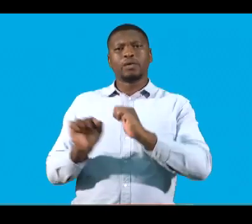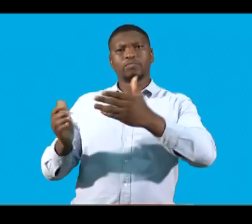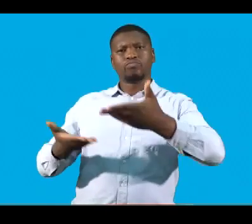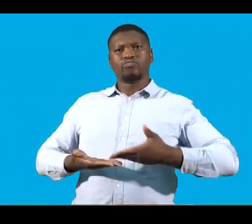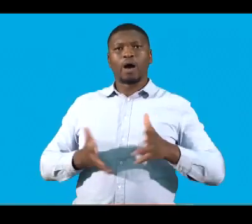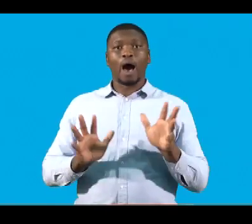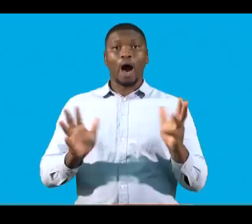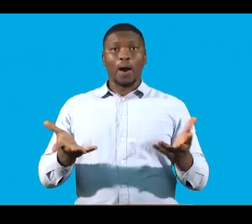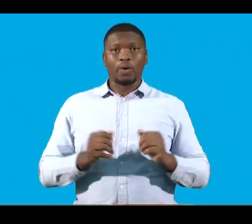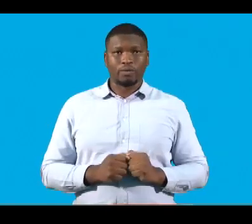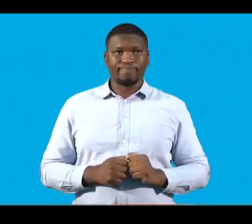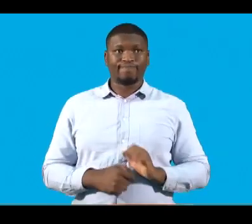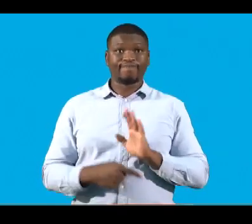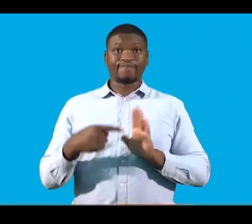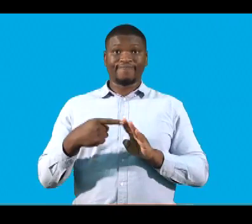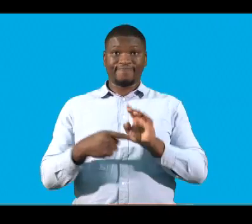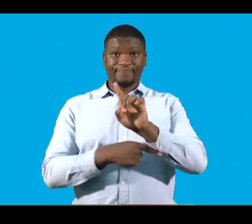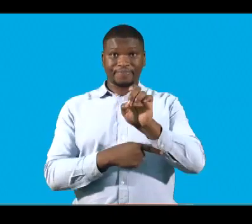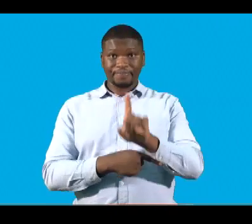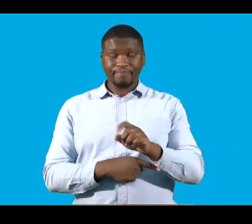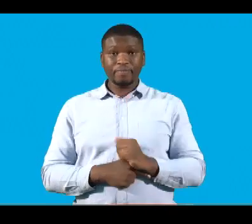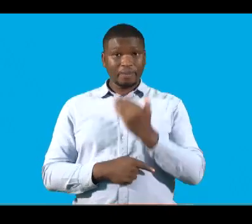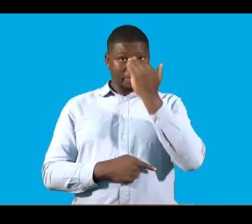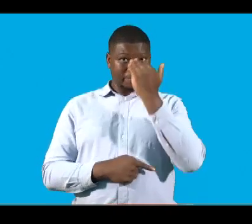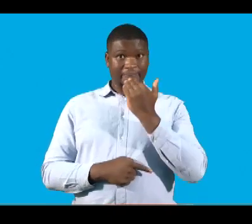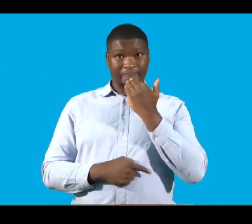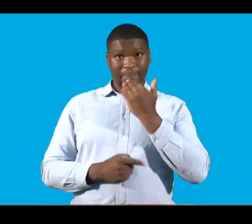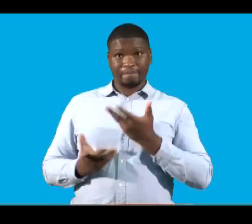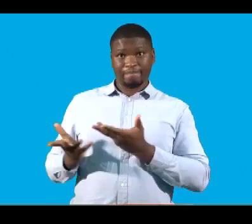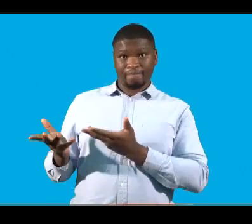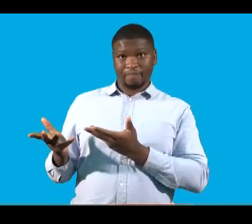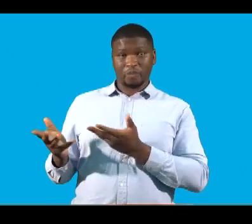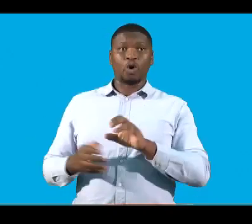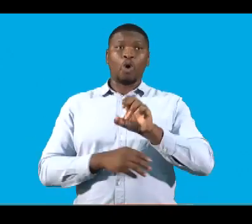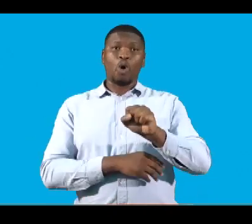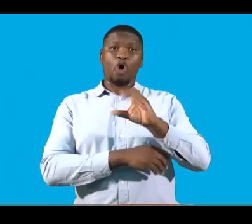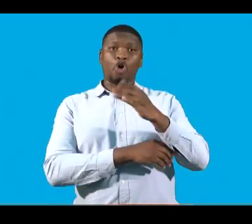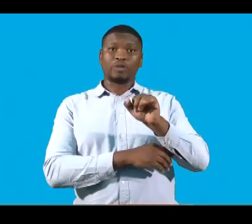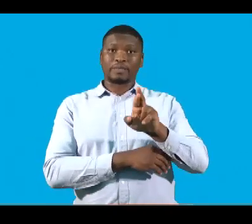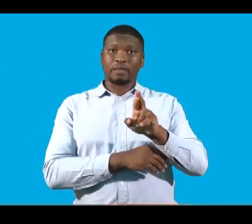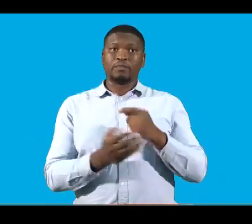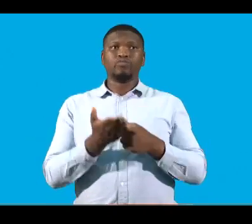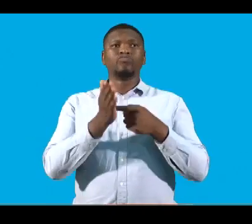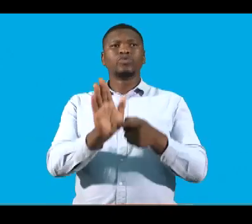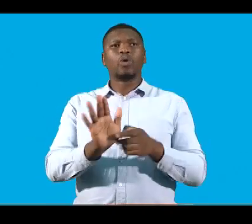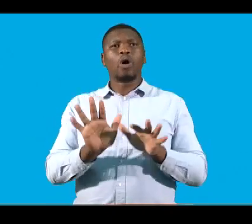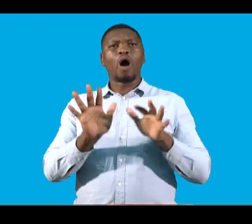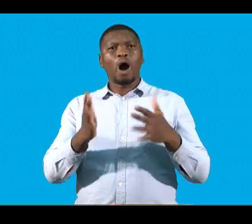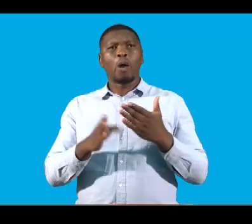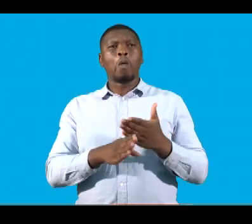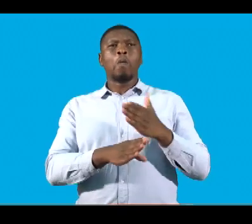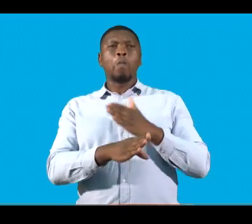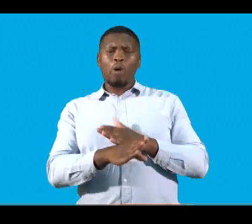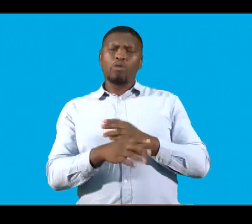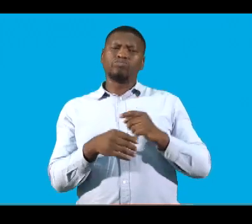structure our introduction. So firstly, the question is asking, in the picture of Dorian Gray, Oscar Wilde shows how